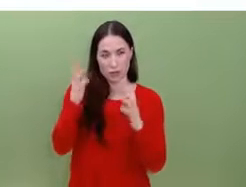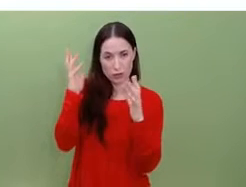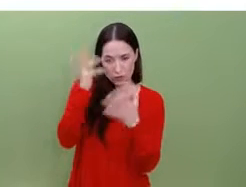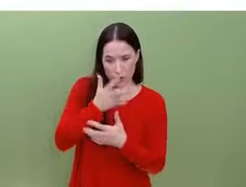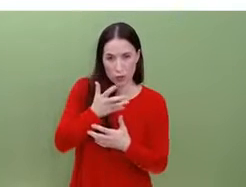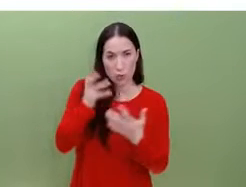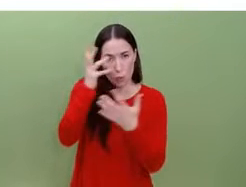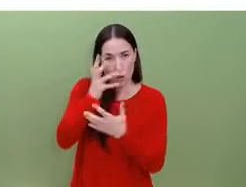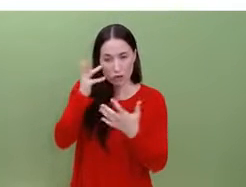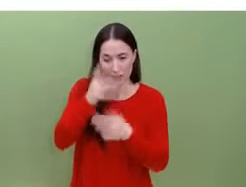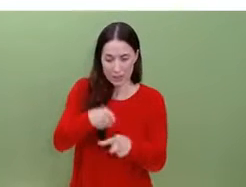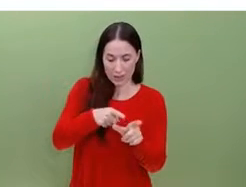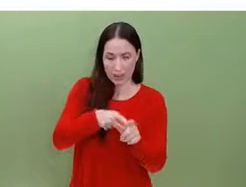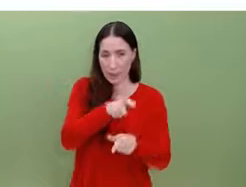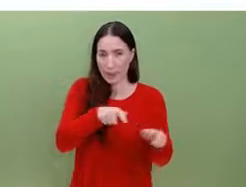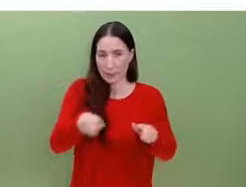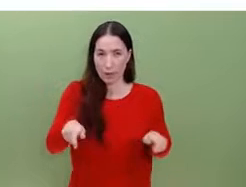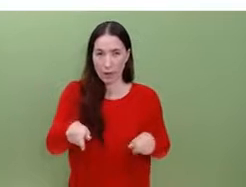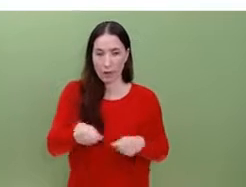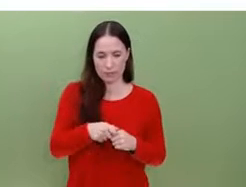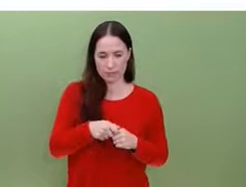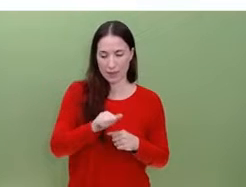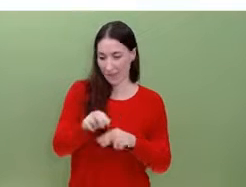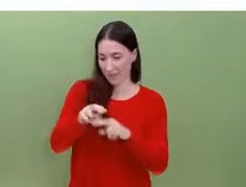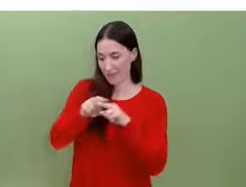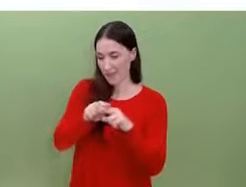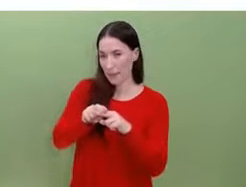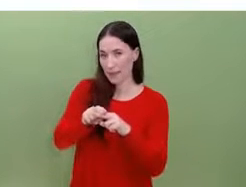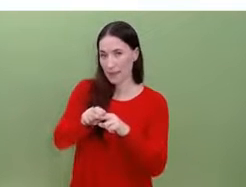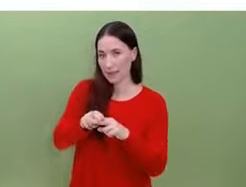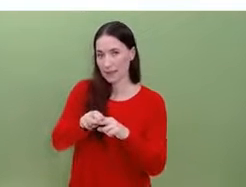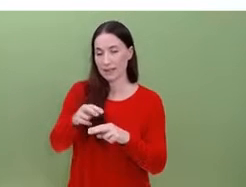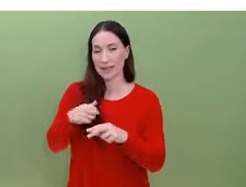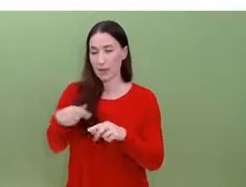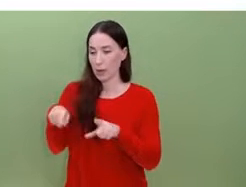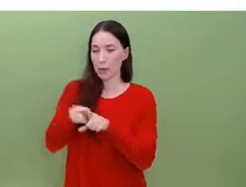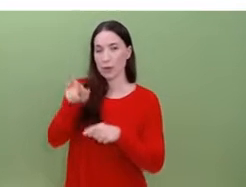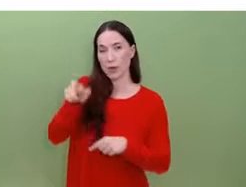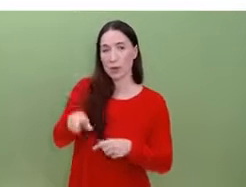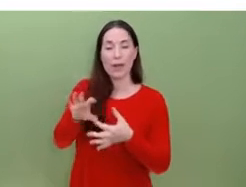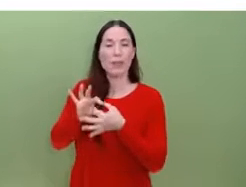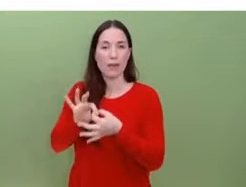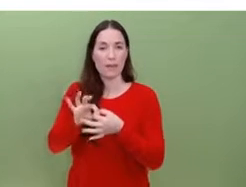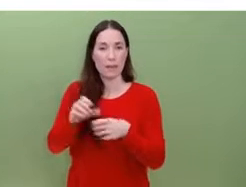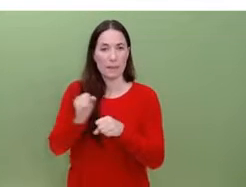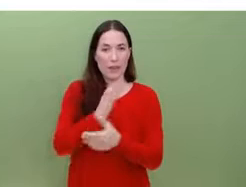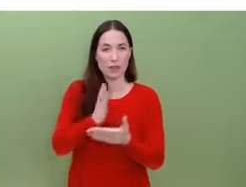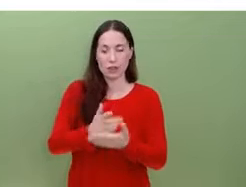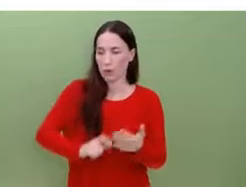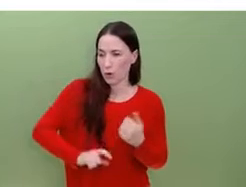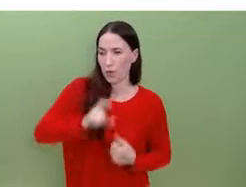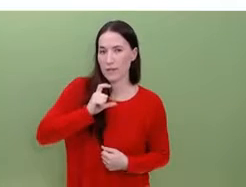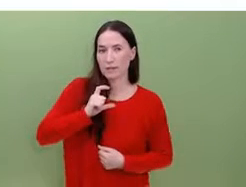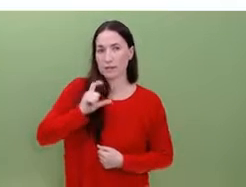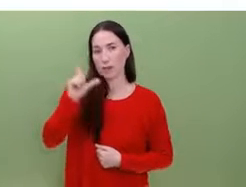amongst the young people, their families, and the therapists, making sure that they are confident and competent to deliver